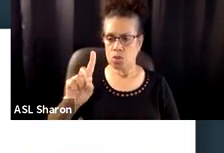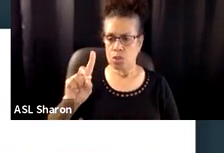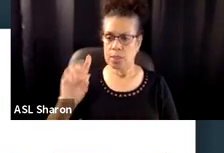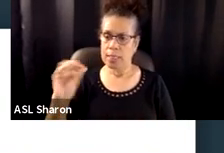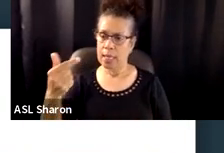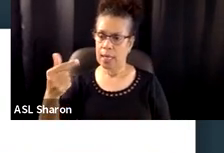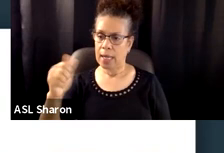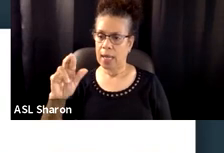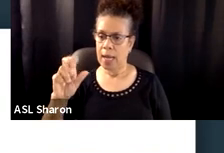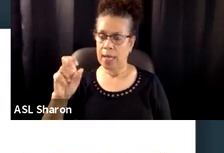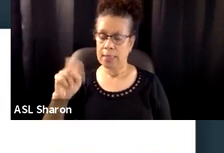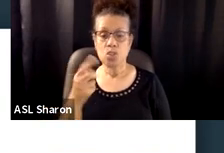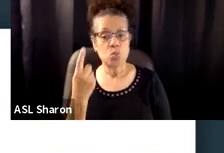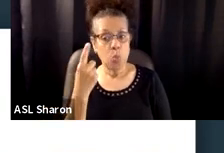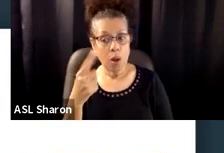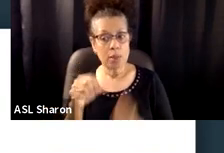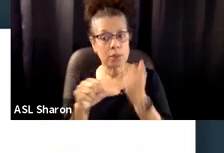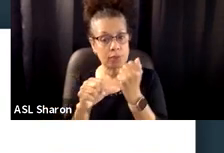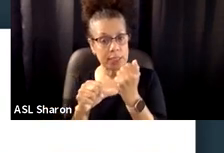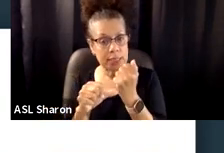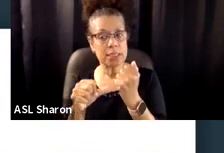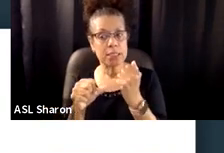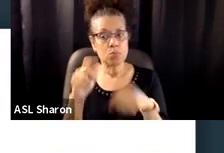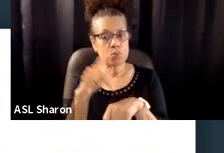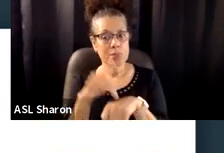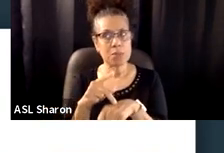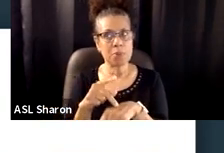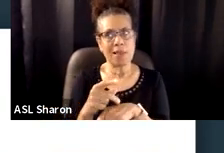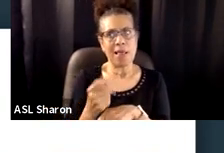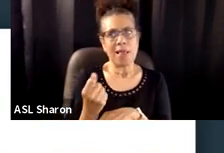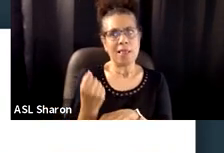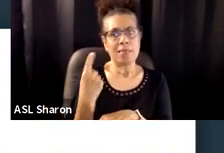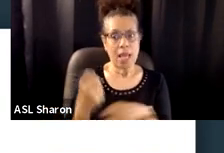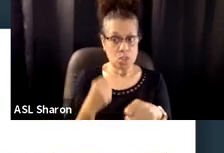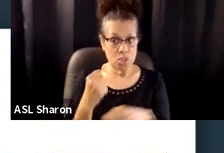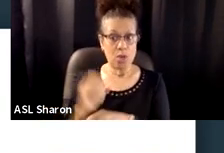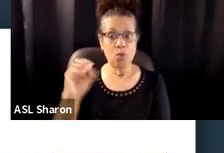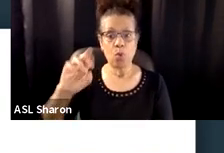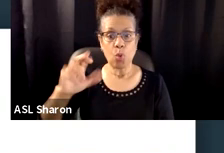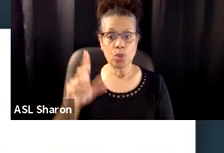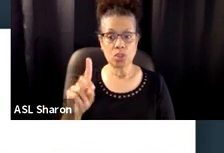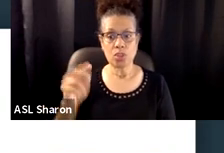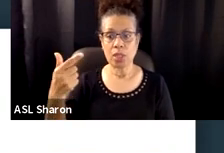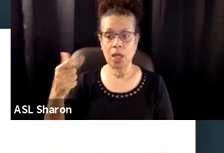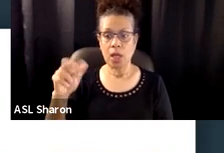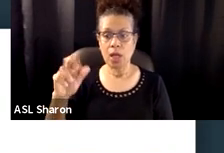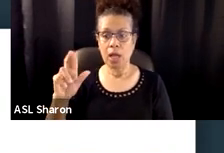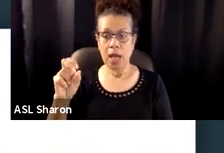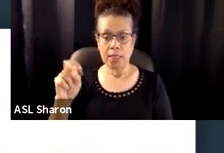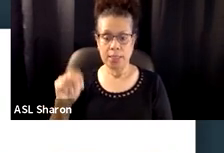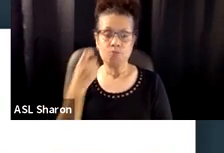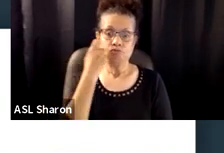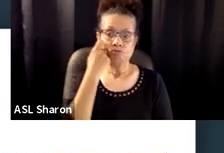served as one of the assistant principals last school year at the orchard gardens she is a recent